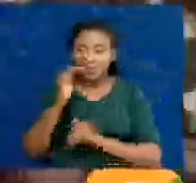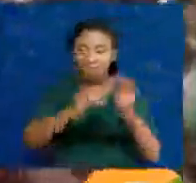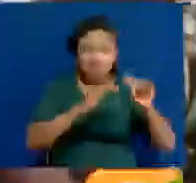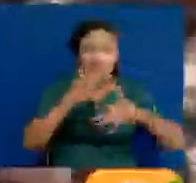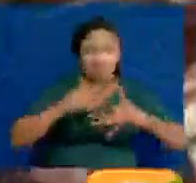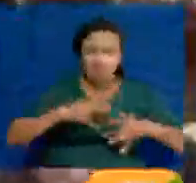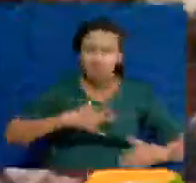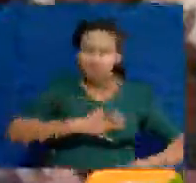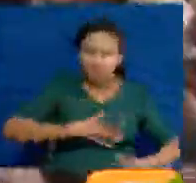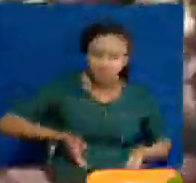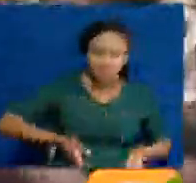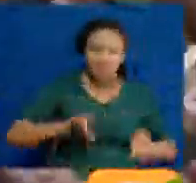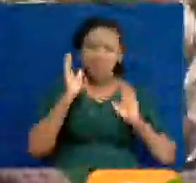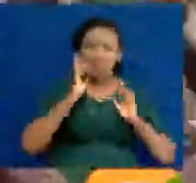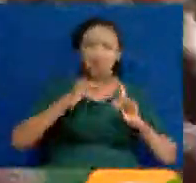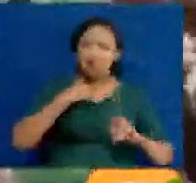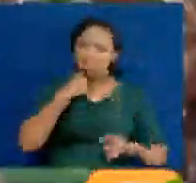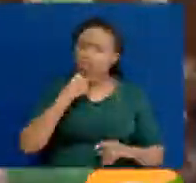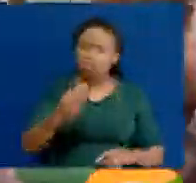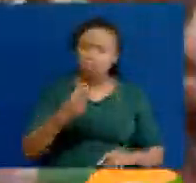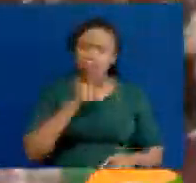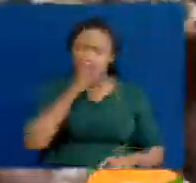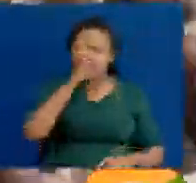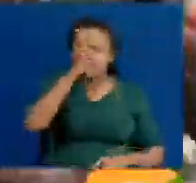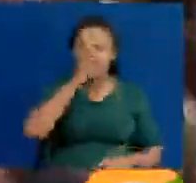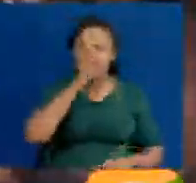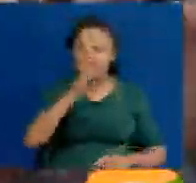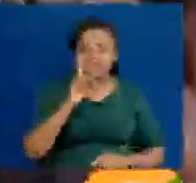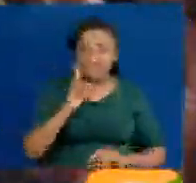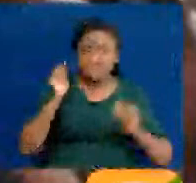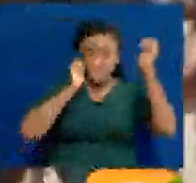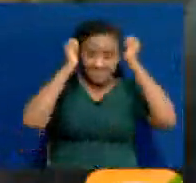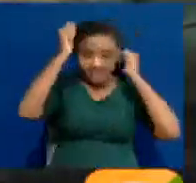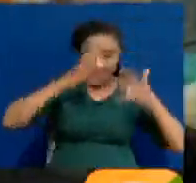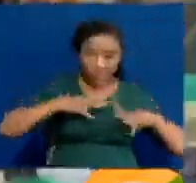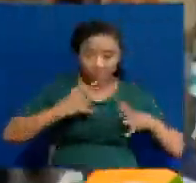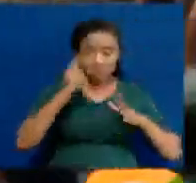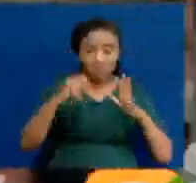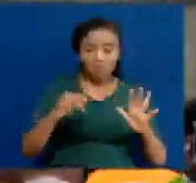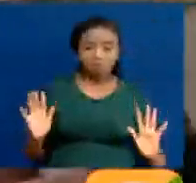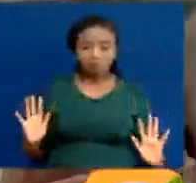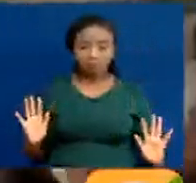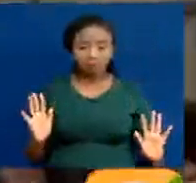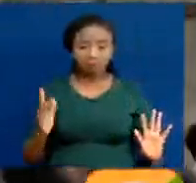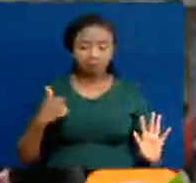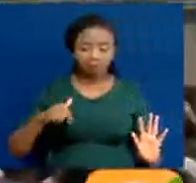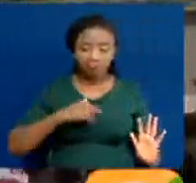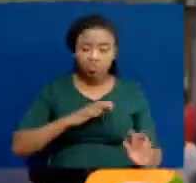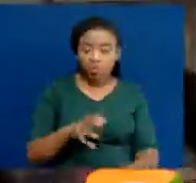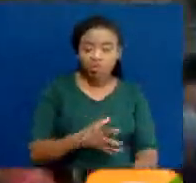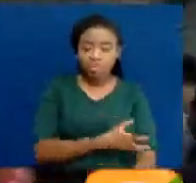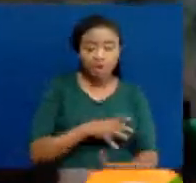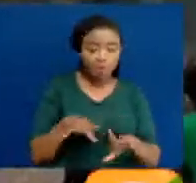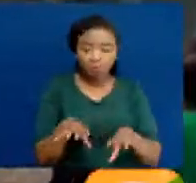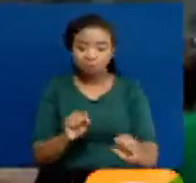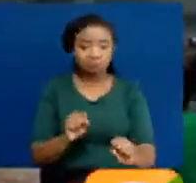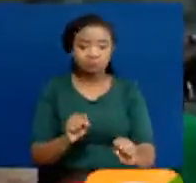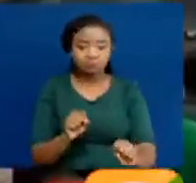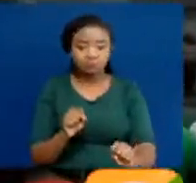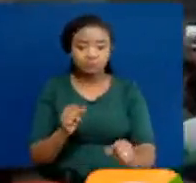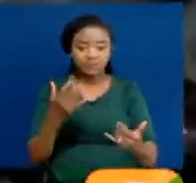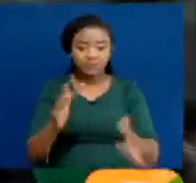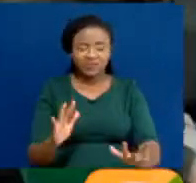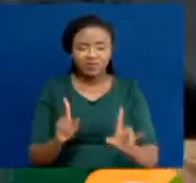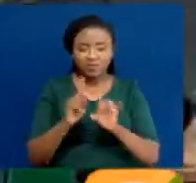their voice. Now, earlier, army officers appeared on TV to say they had taken power. They said they had annulled the results